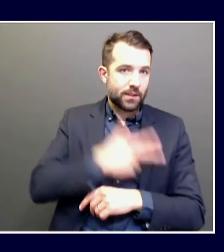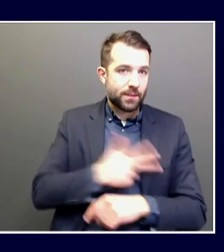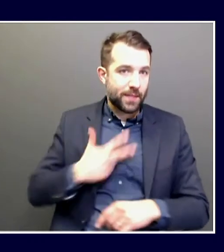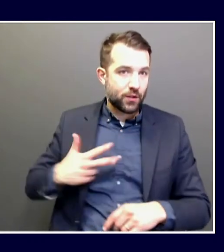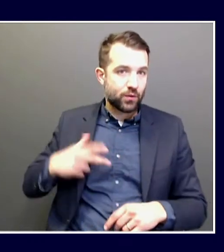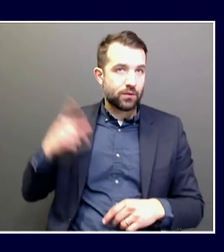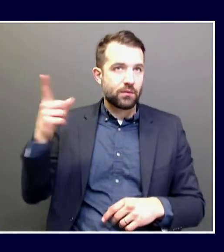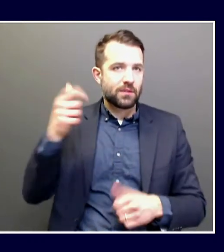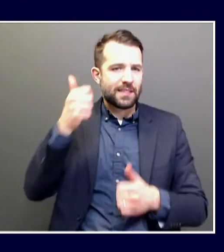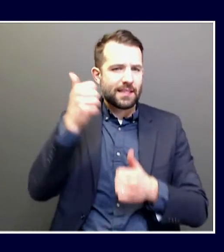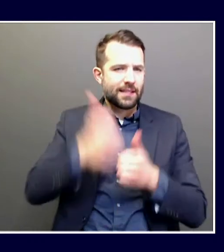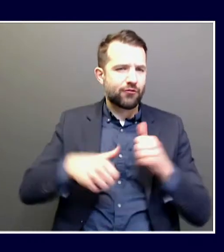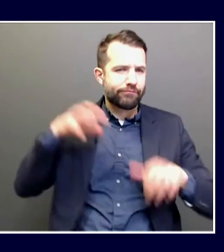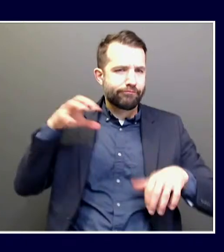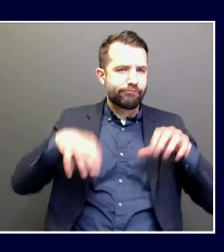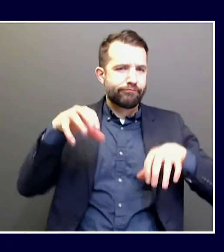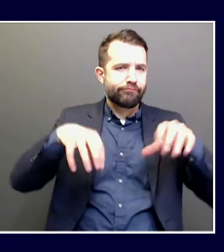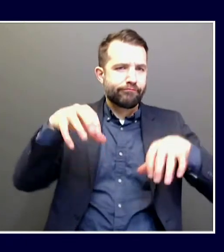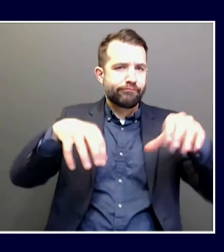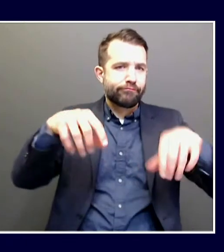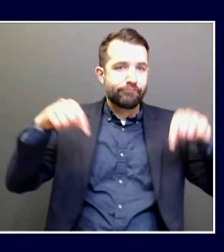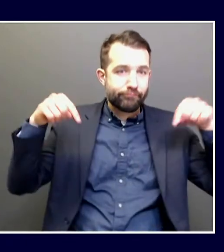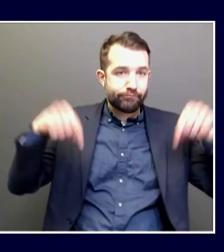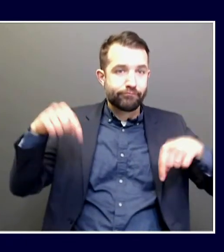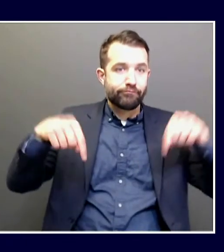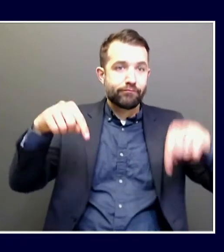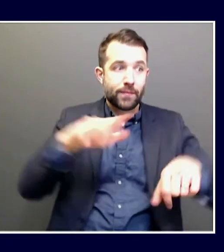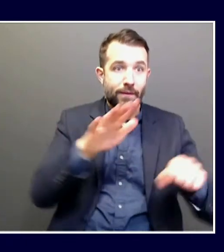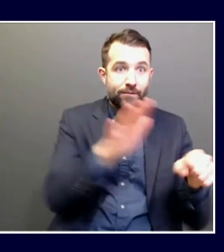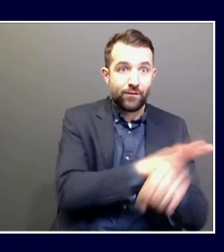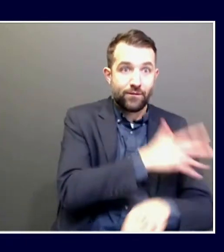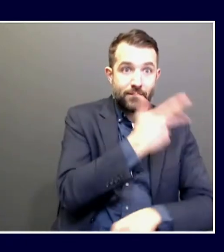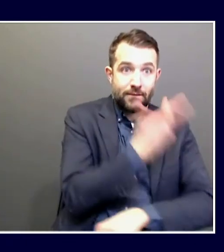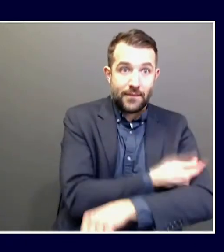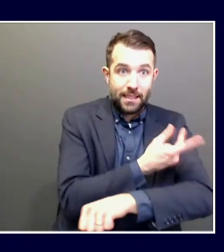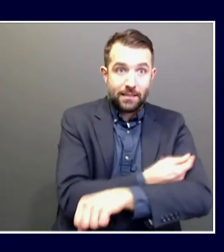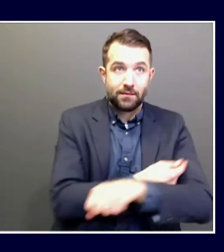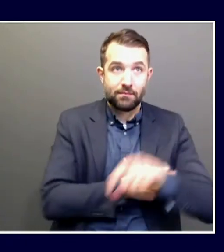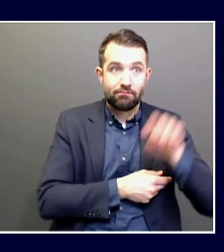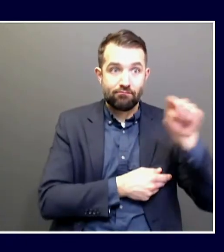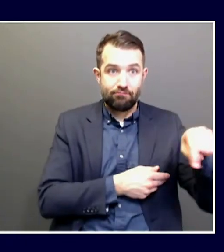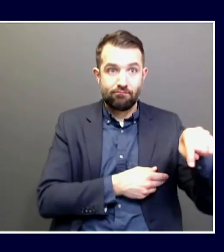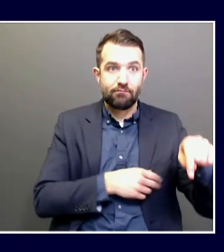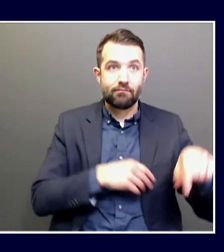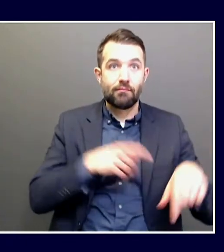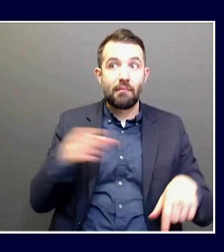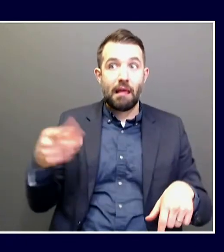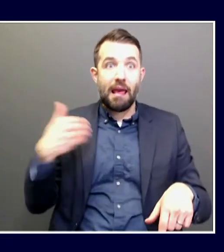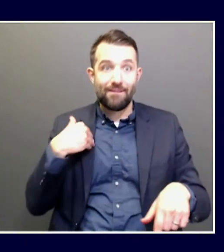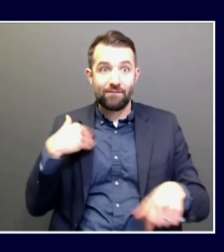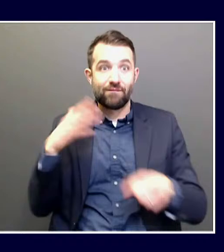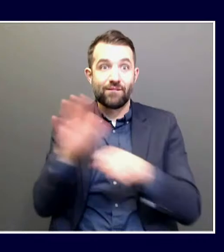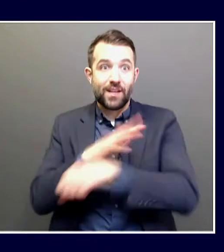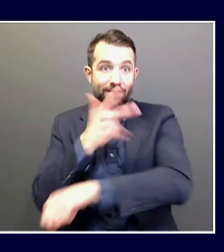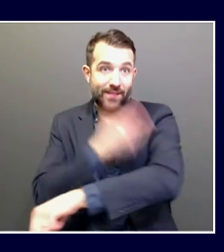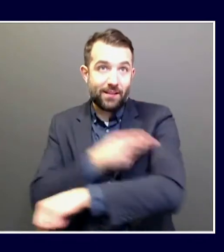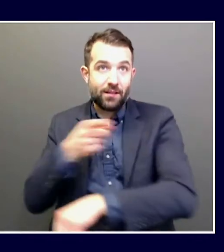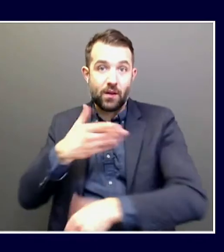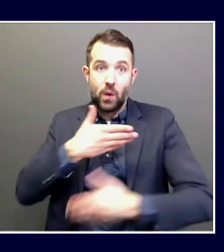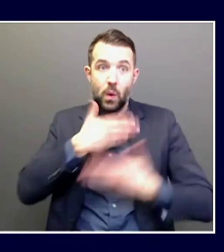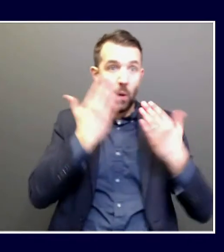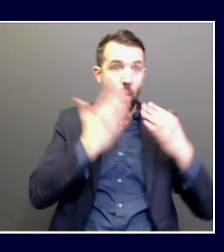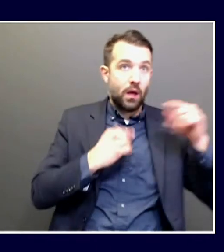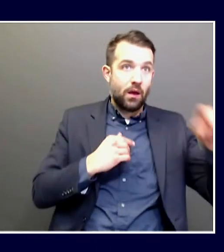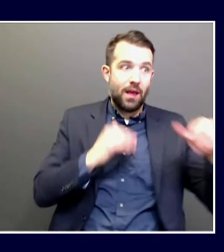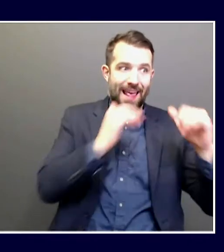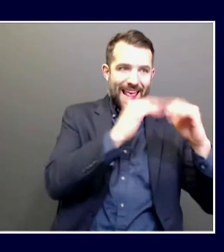It can happen. It's less likely, of course, among those who are fully vaccinated and boosted, but it can happen, owing in part